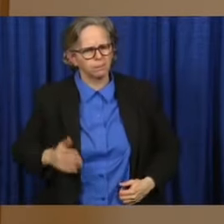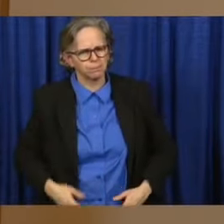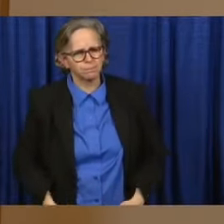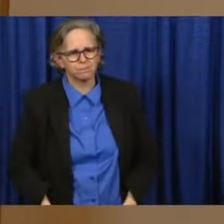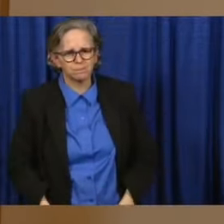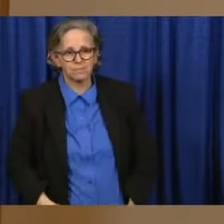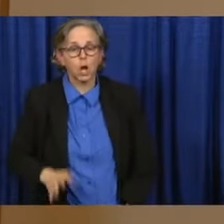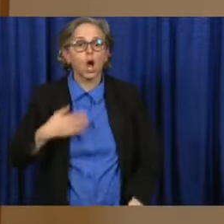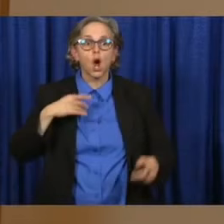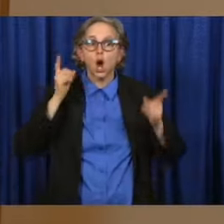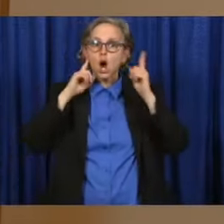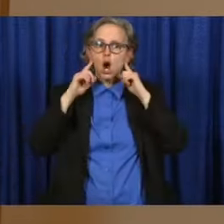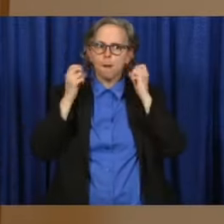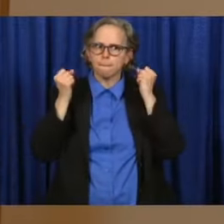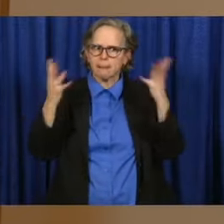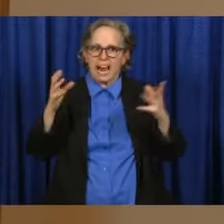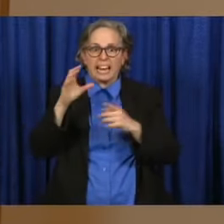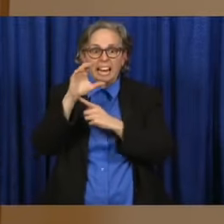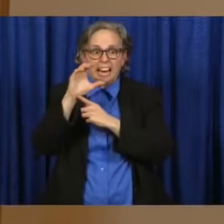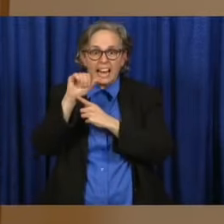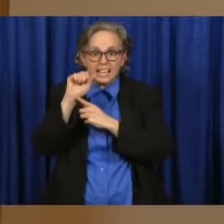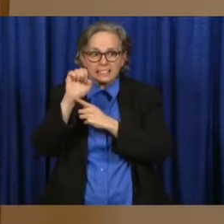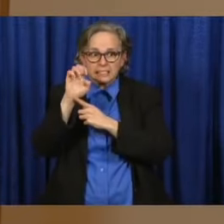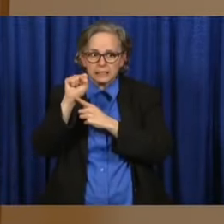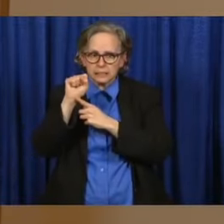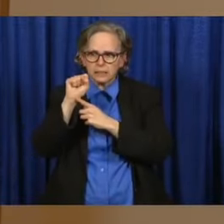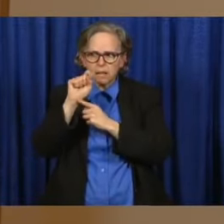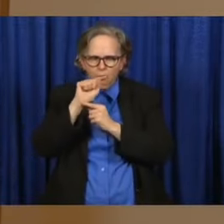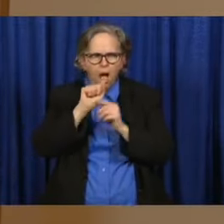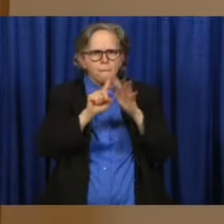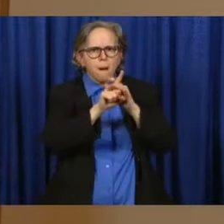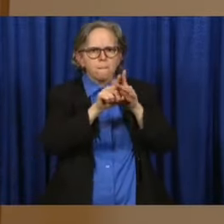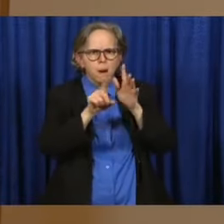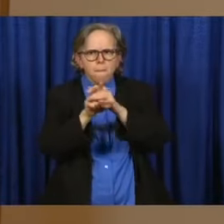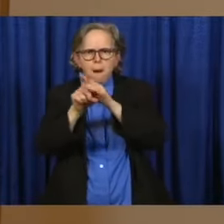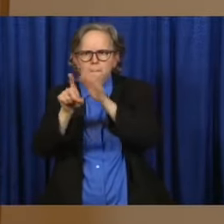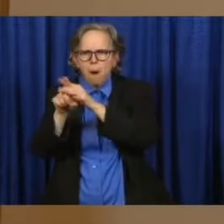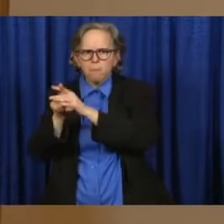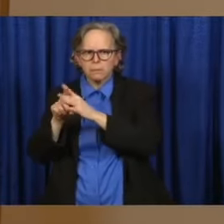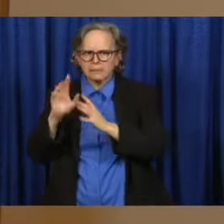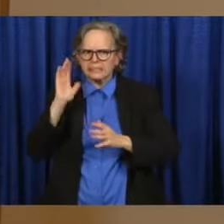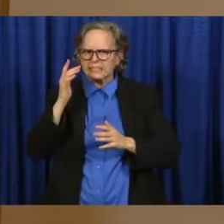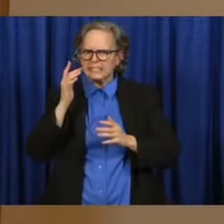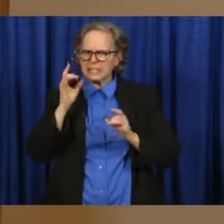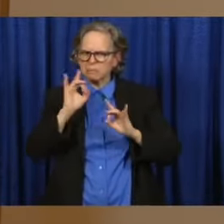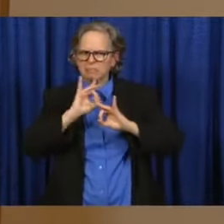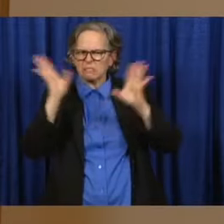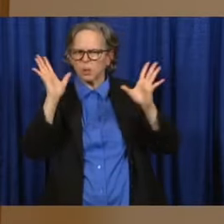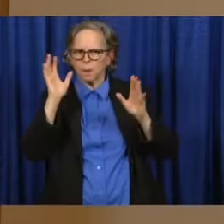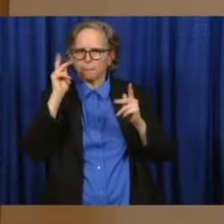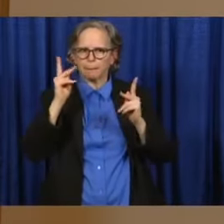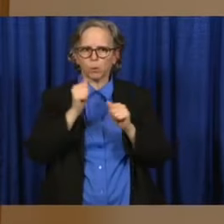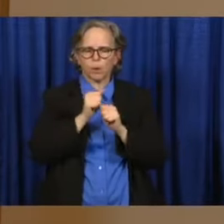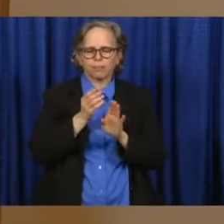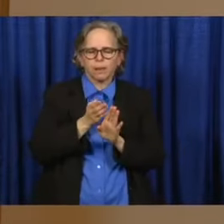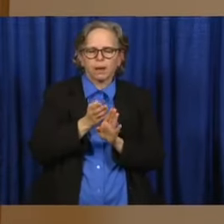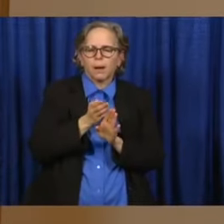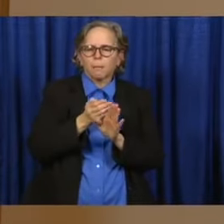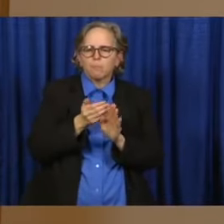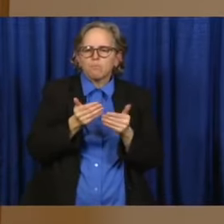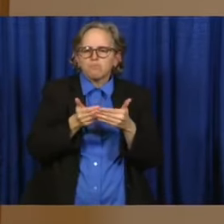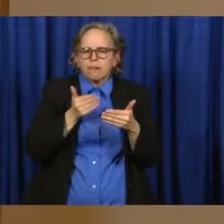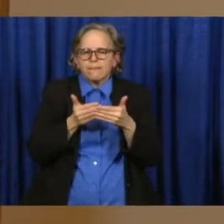many. And there is that predilection to people who have pre-existing health conditions. That's fairly broad. And